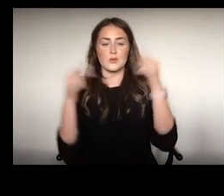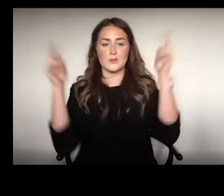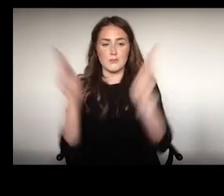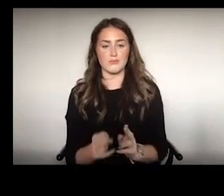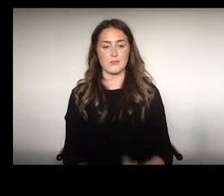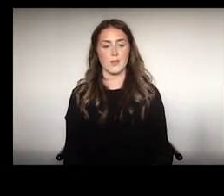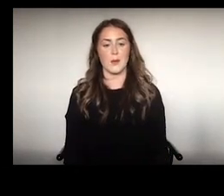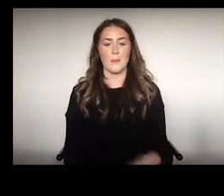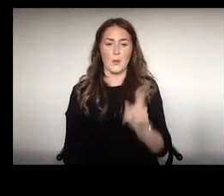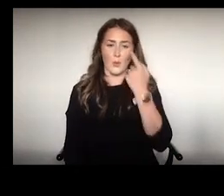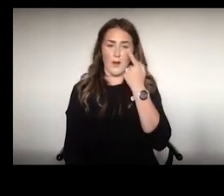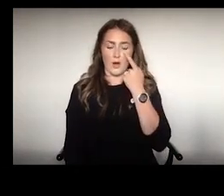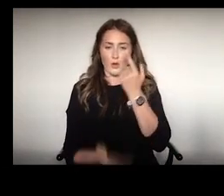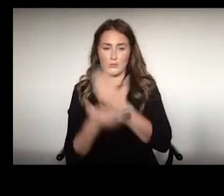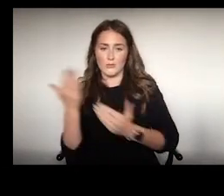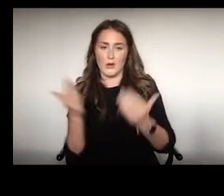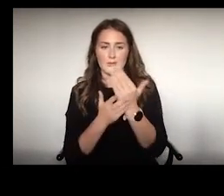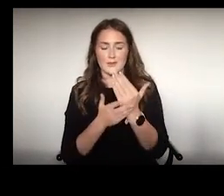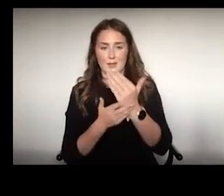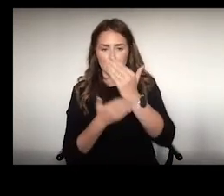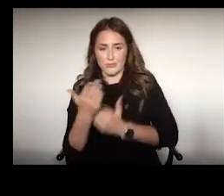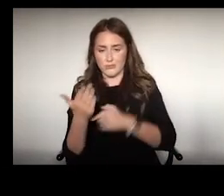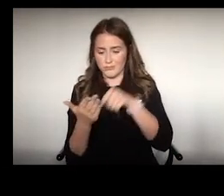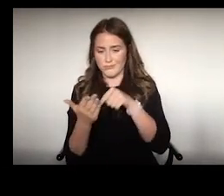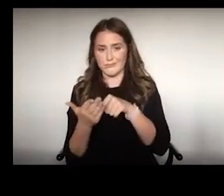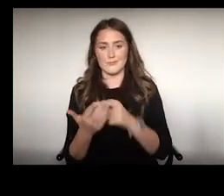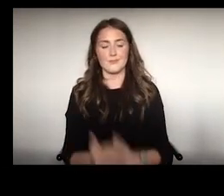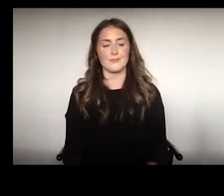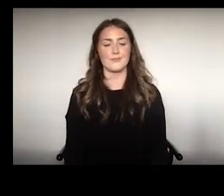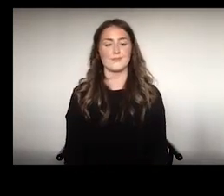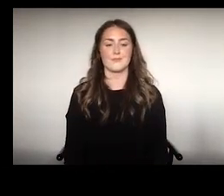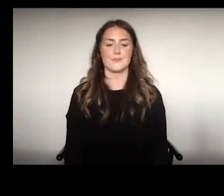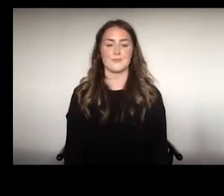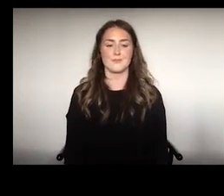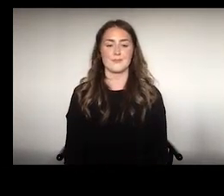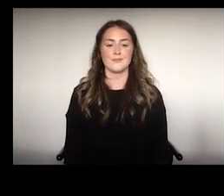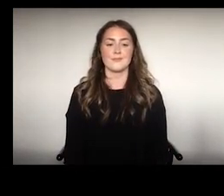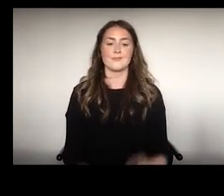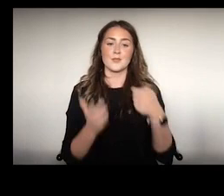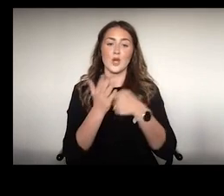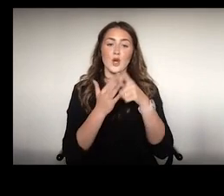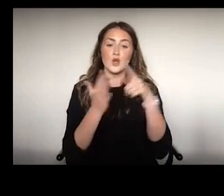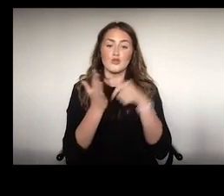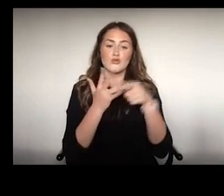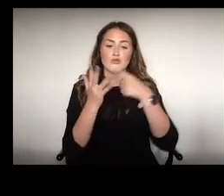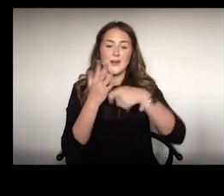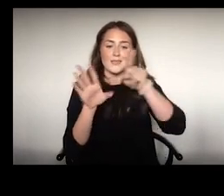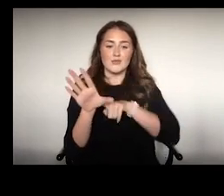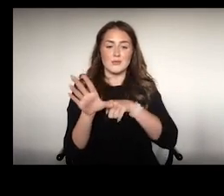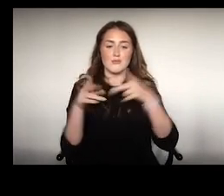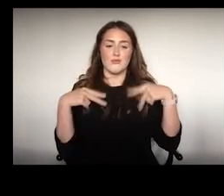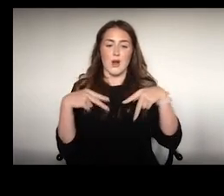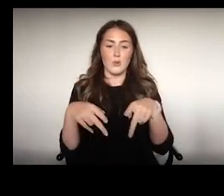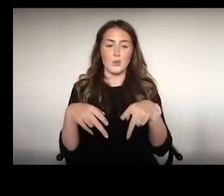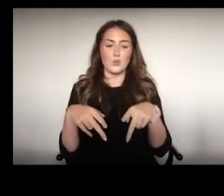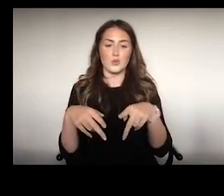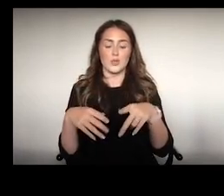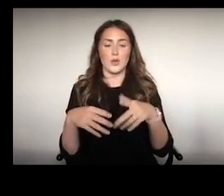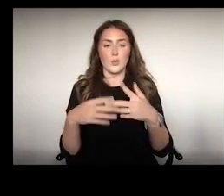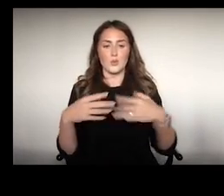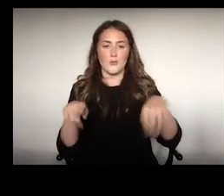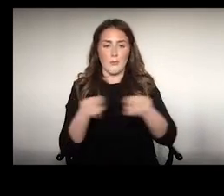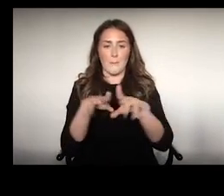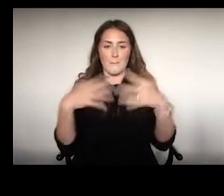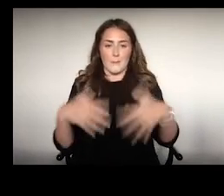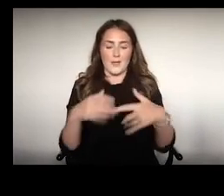you can see their proposed height and their locations in the consultation material. We've maintained Rectory Road on its existing alignment